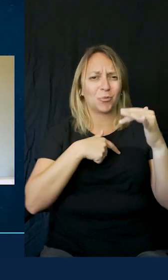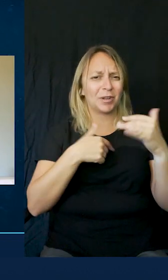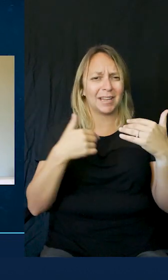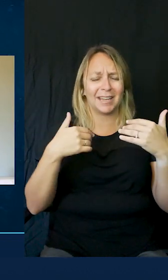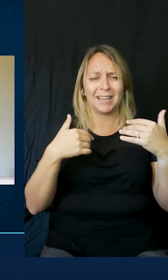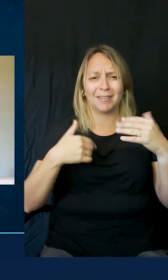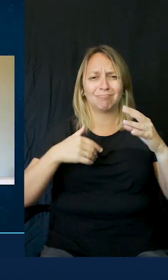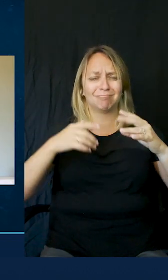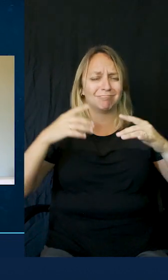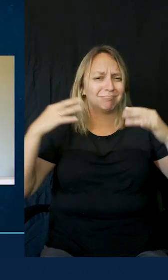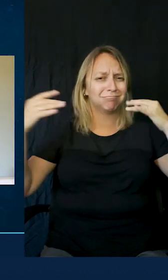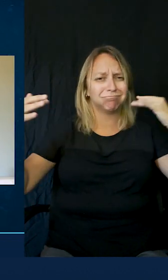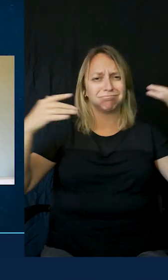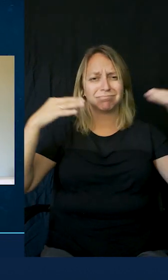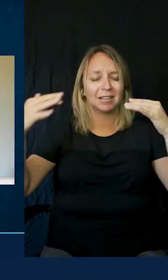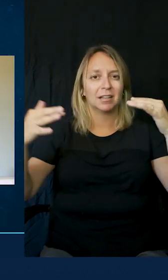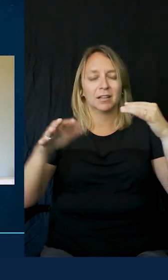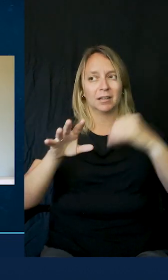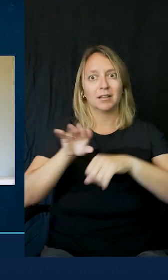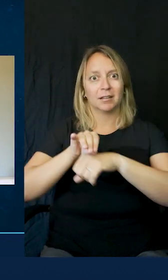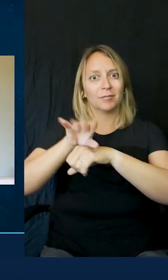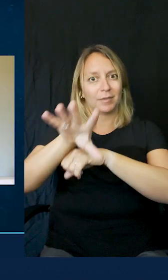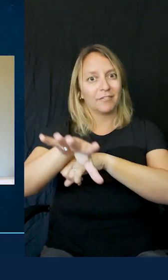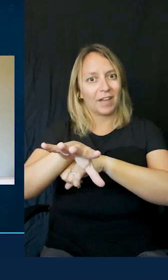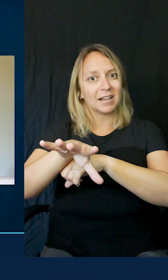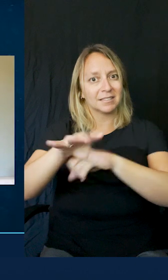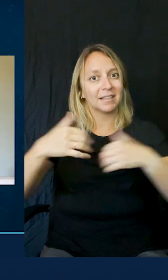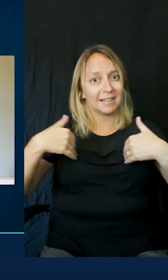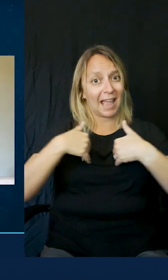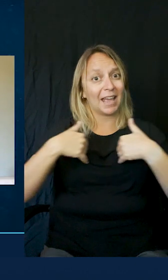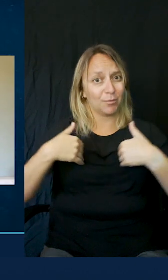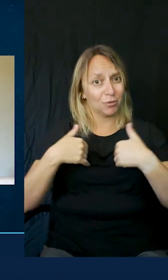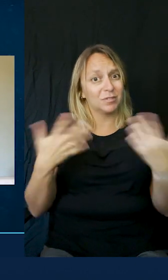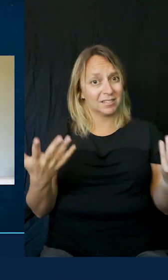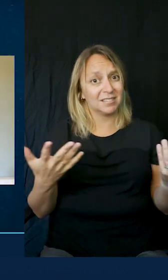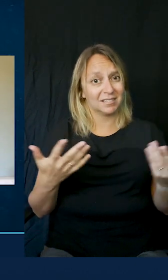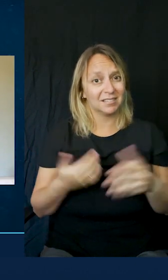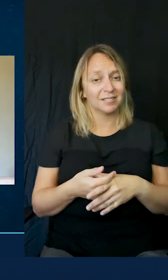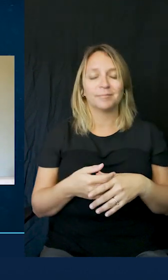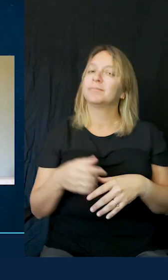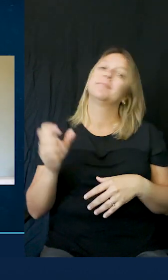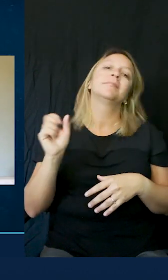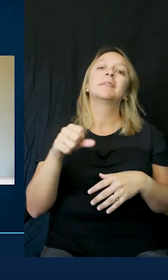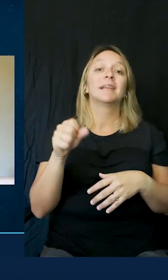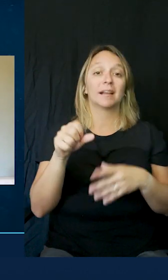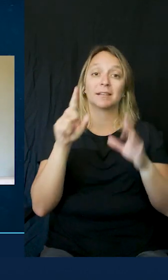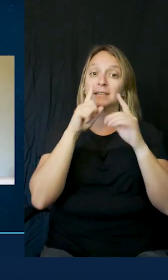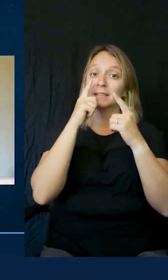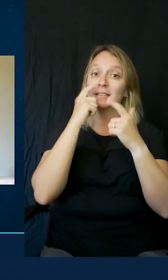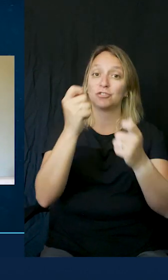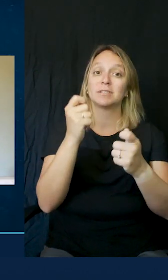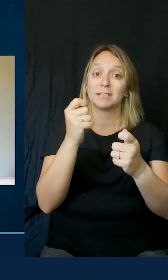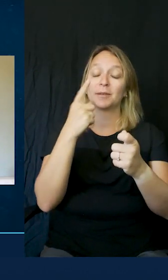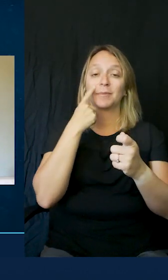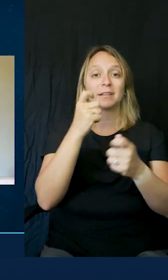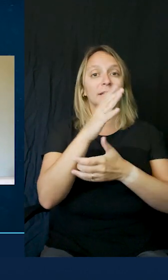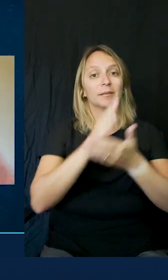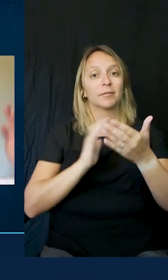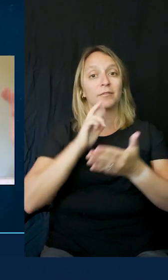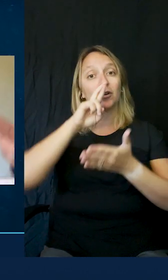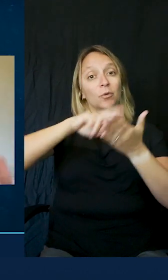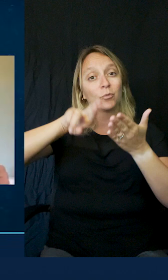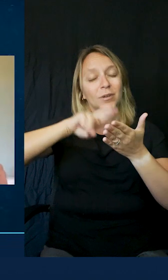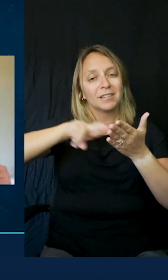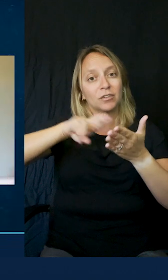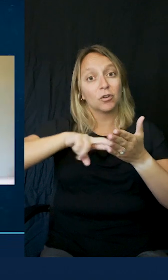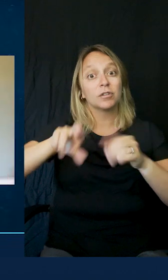is reaching and touching the animals in the sound as well. Yes, it's interesting. Some of our recent work has shown that we're